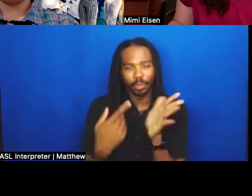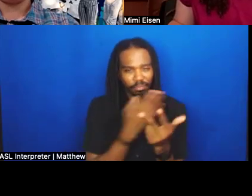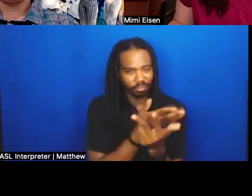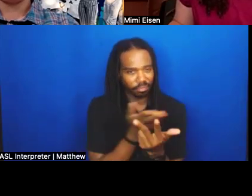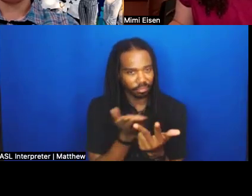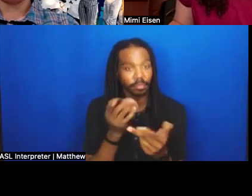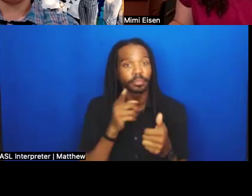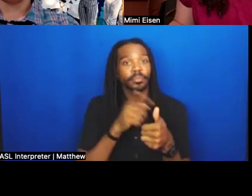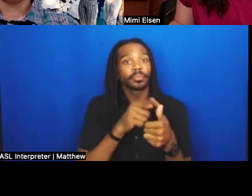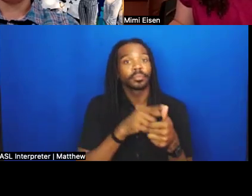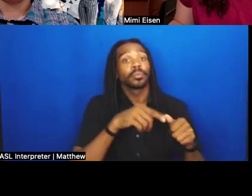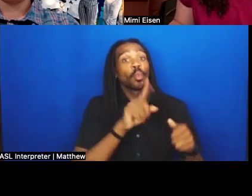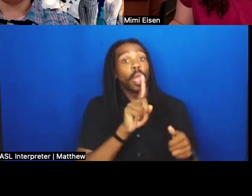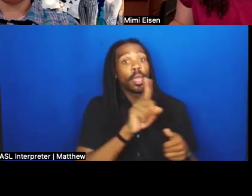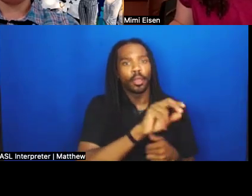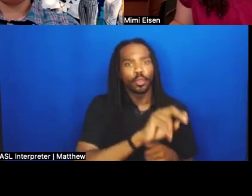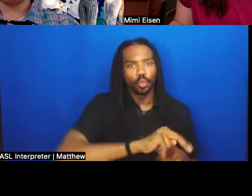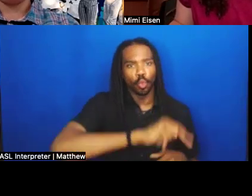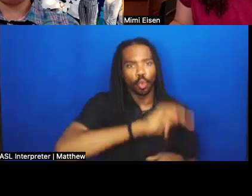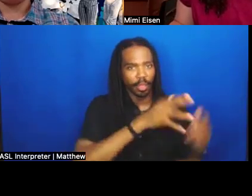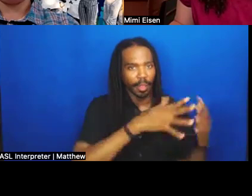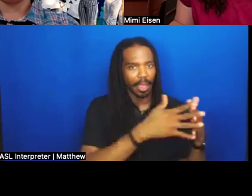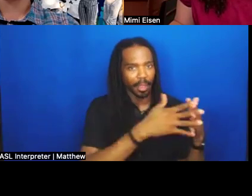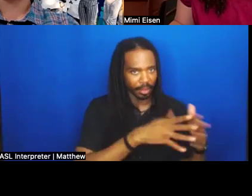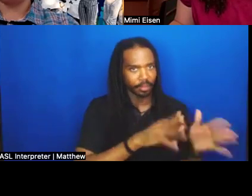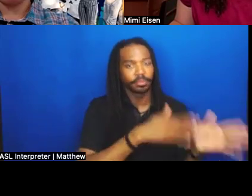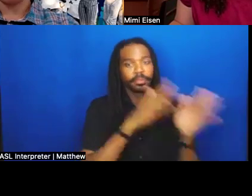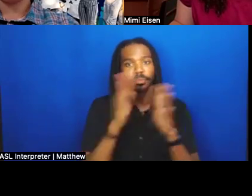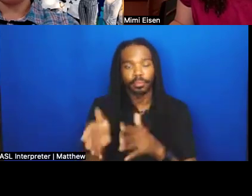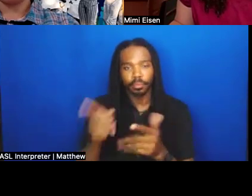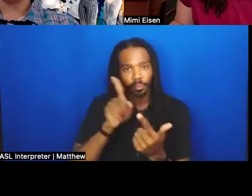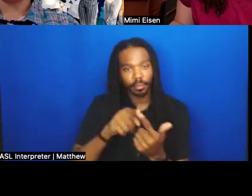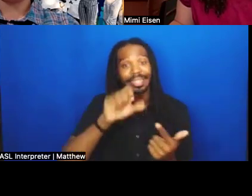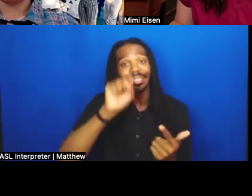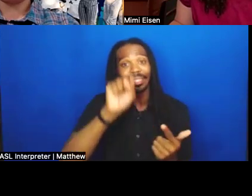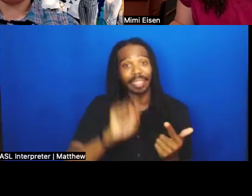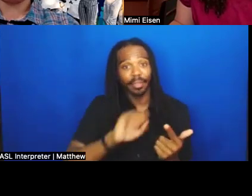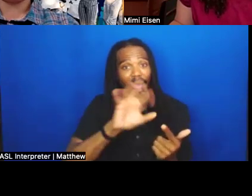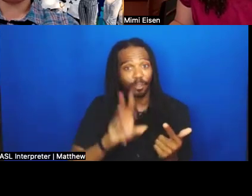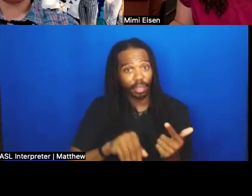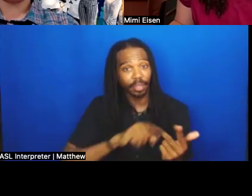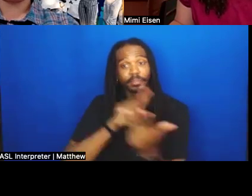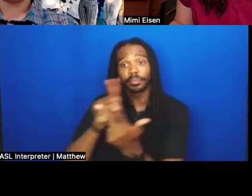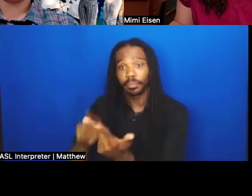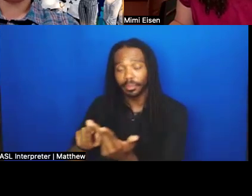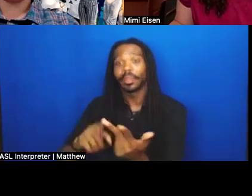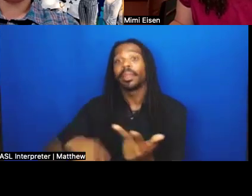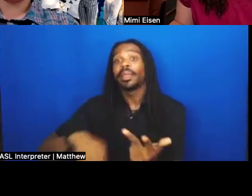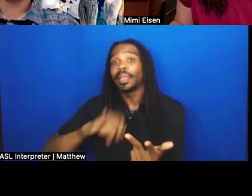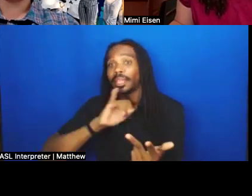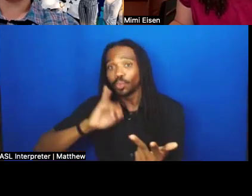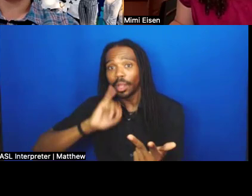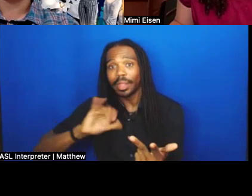in North America, they look at apartheid South Africa, and then they look at Israel and Palestine. And they look